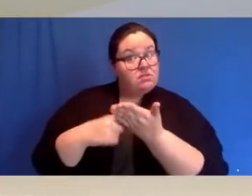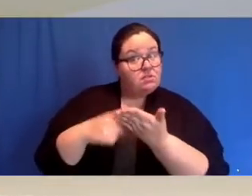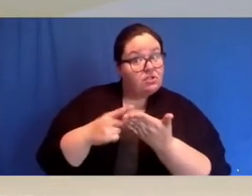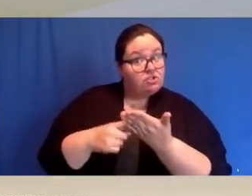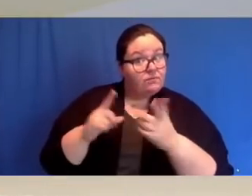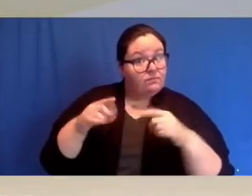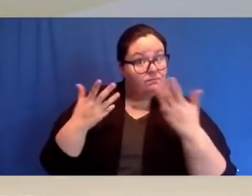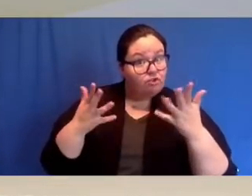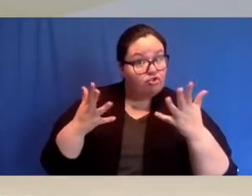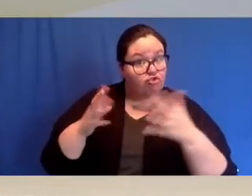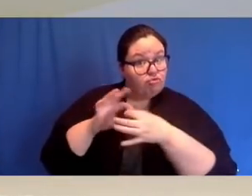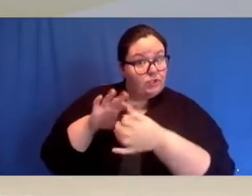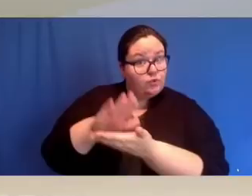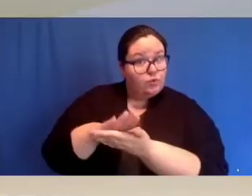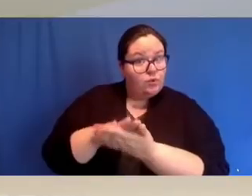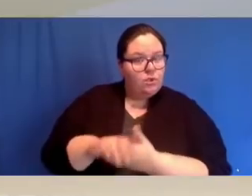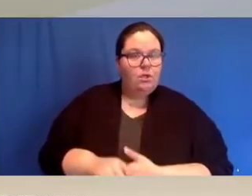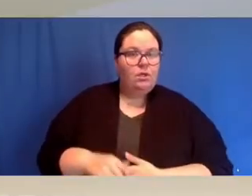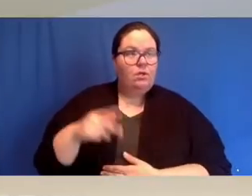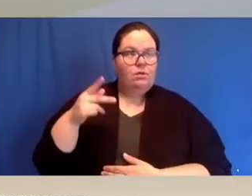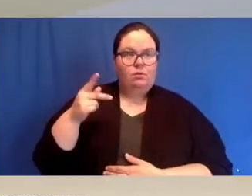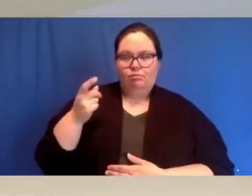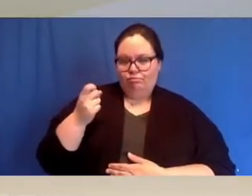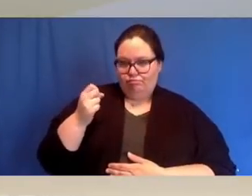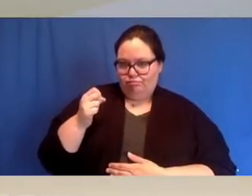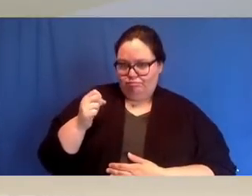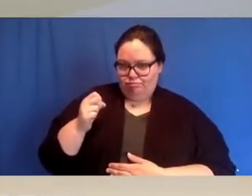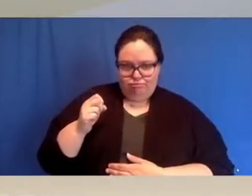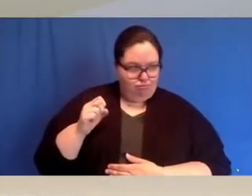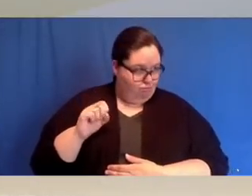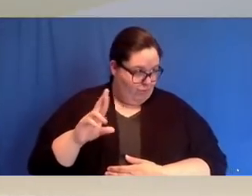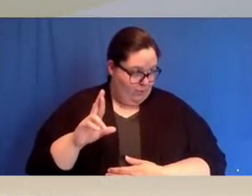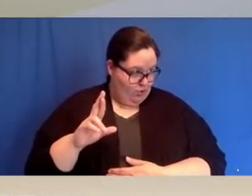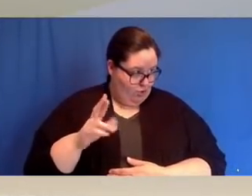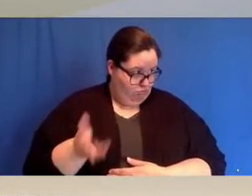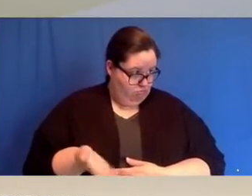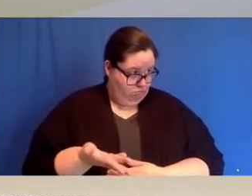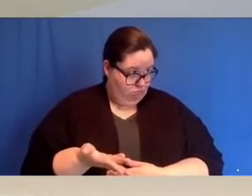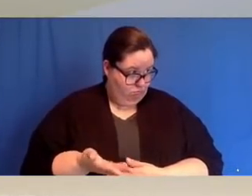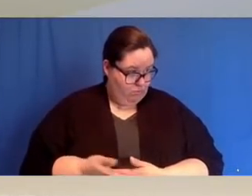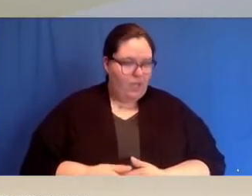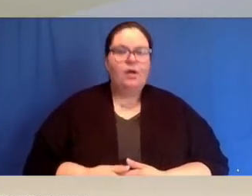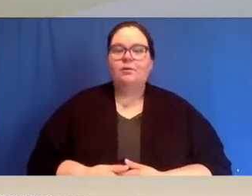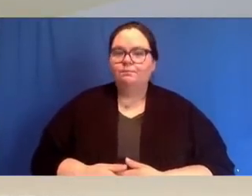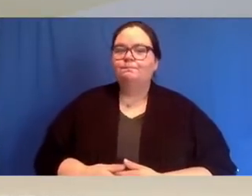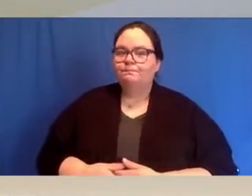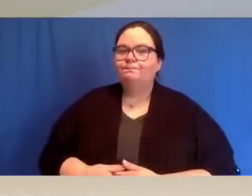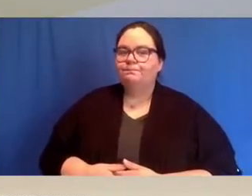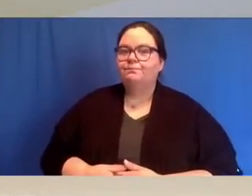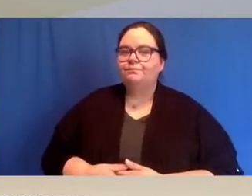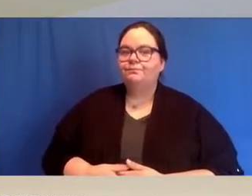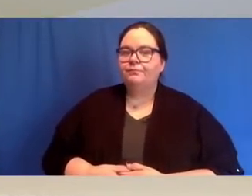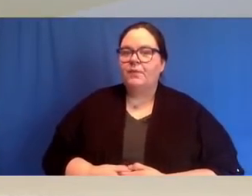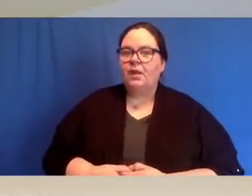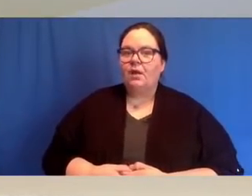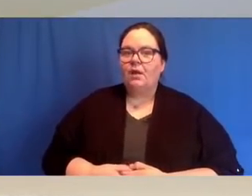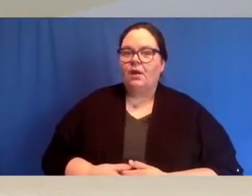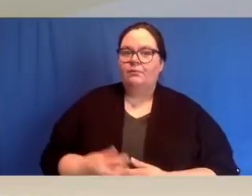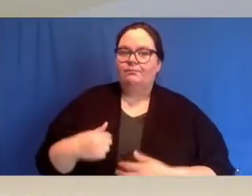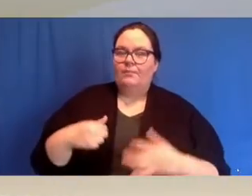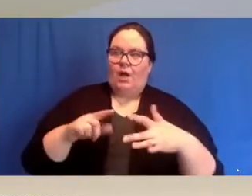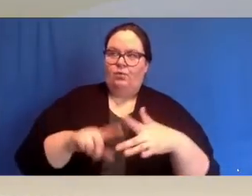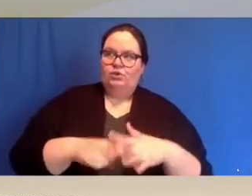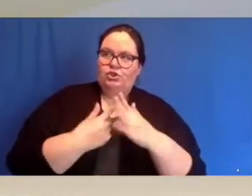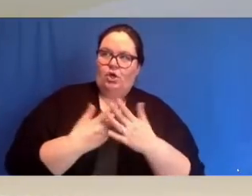point about schools. Premier, do you want to answer that? Yeah, sure. Well, I could begin, and then Dr. Morrison, maybe